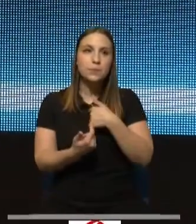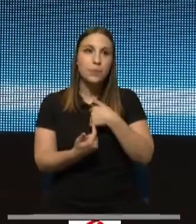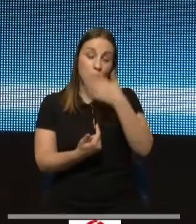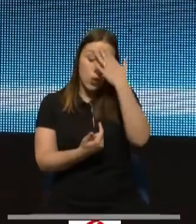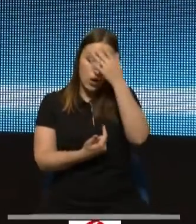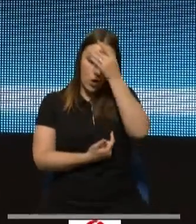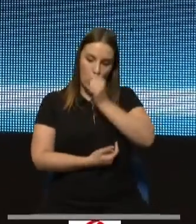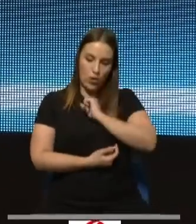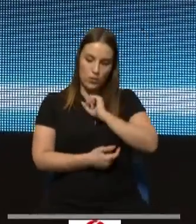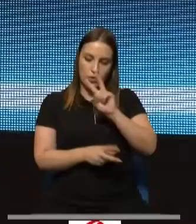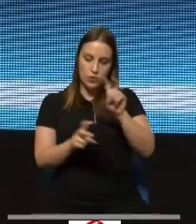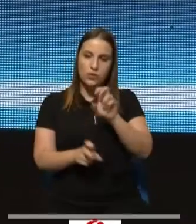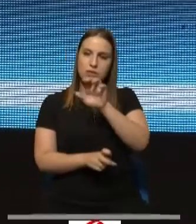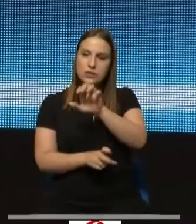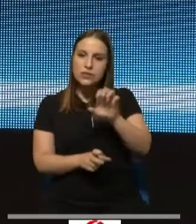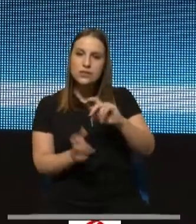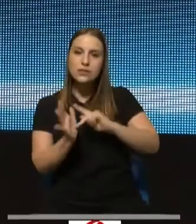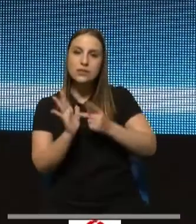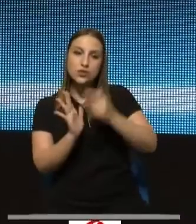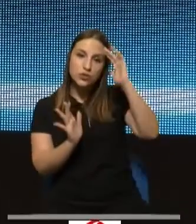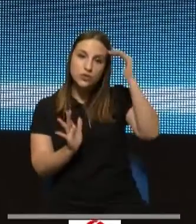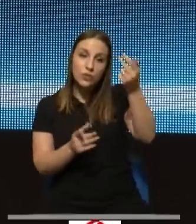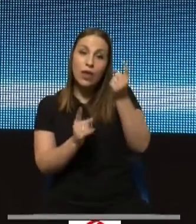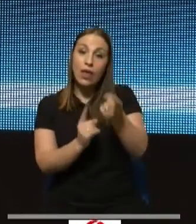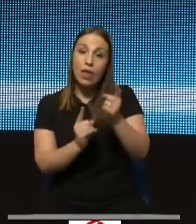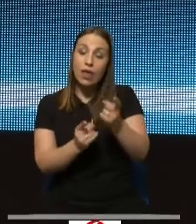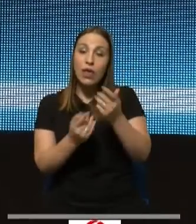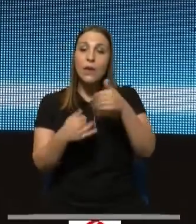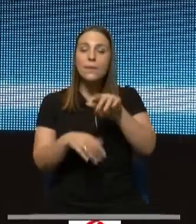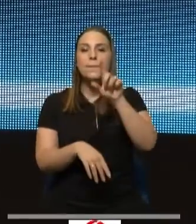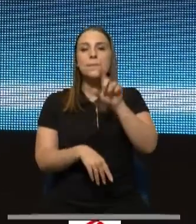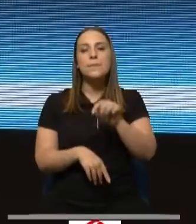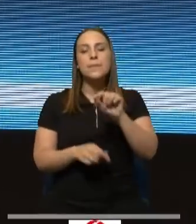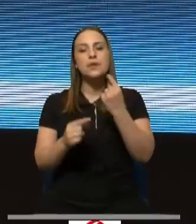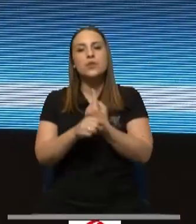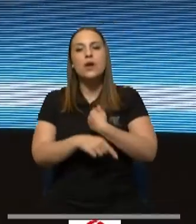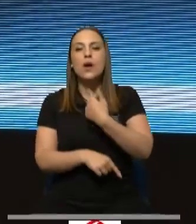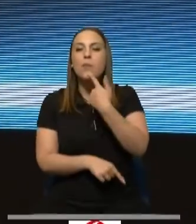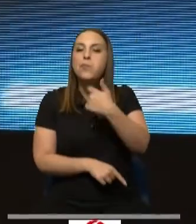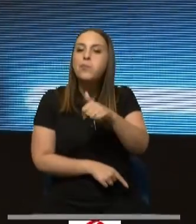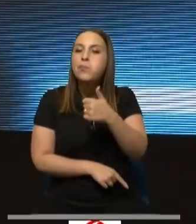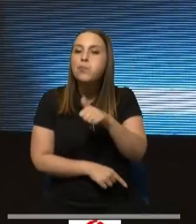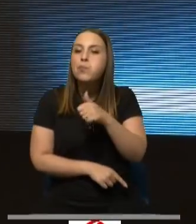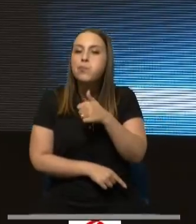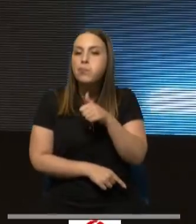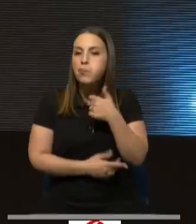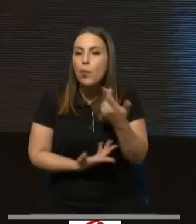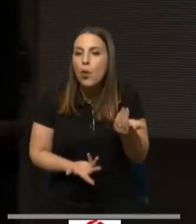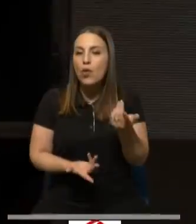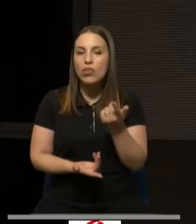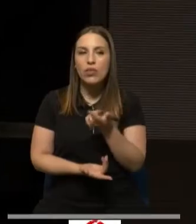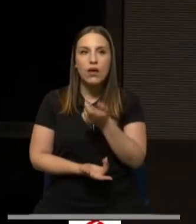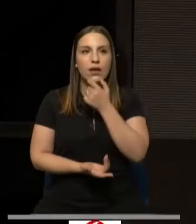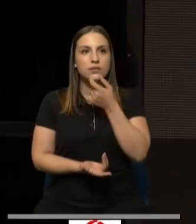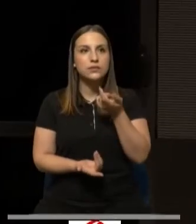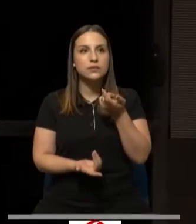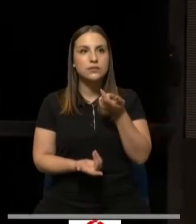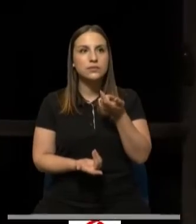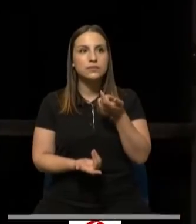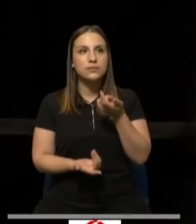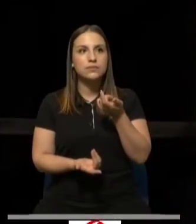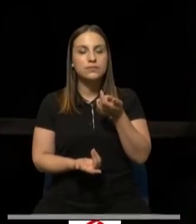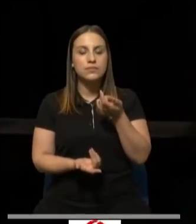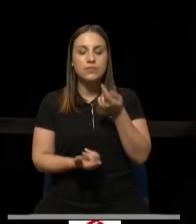you what I think science and technology will be in the future, but what they cannot be if they don't have